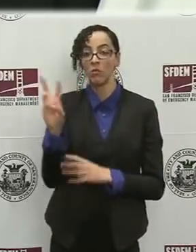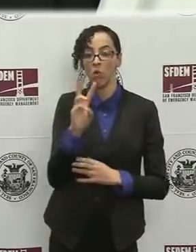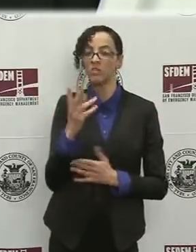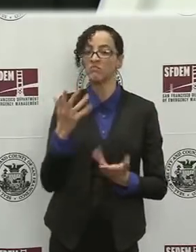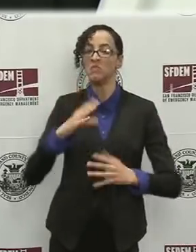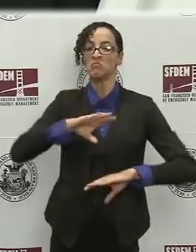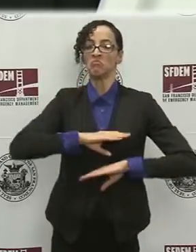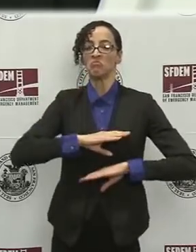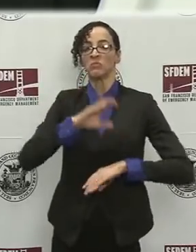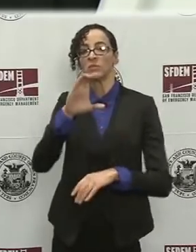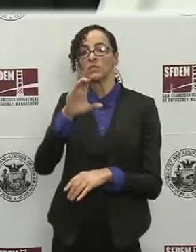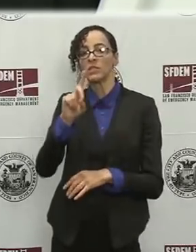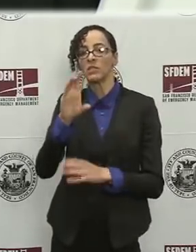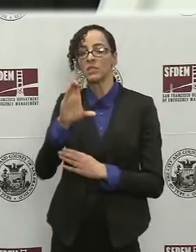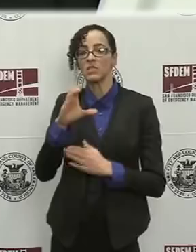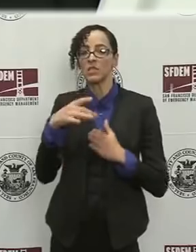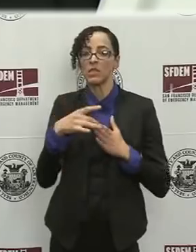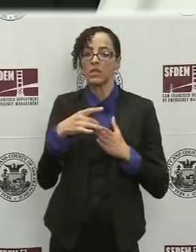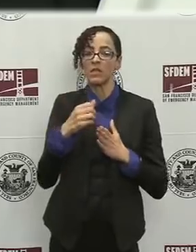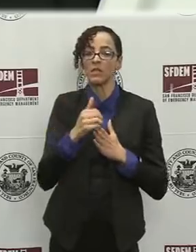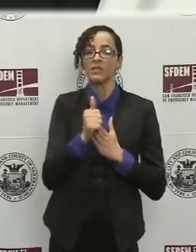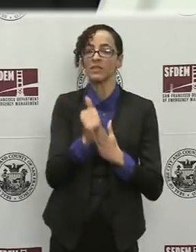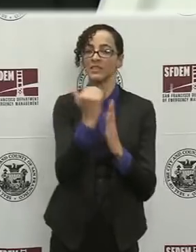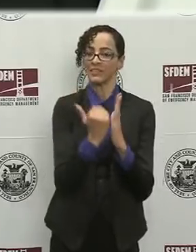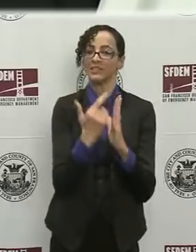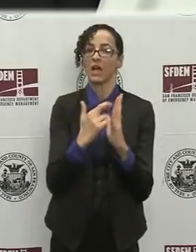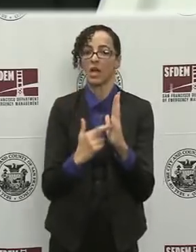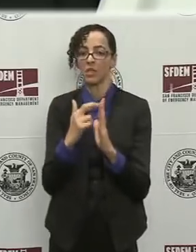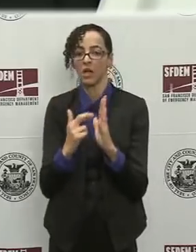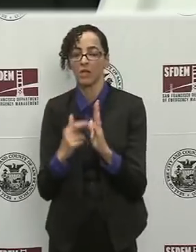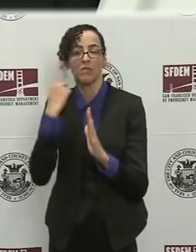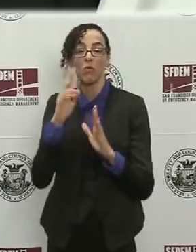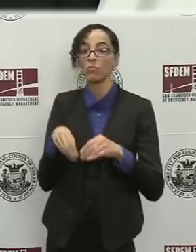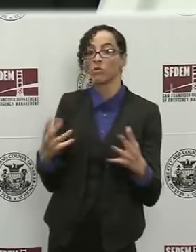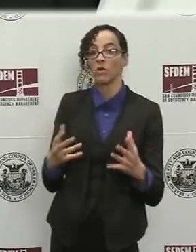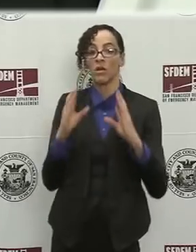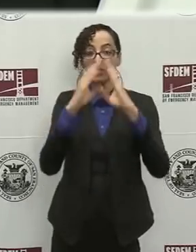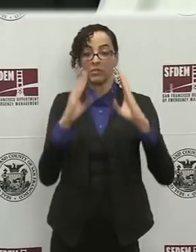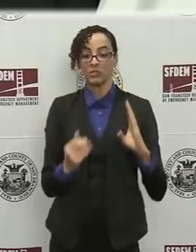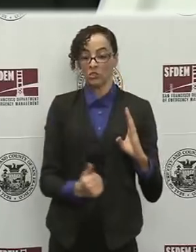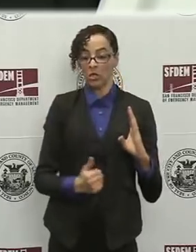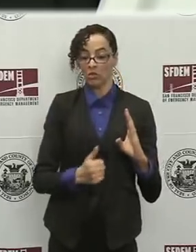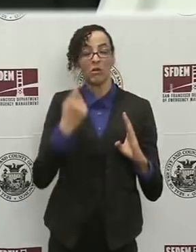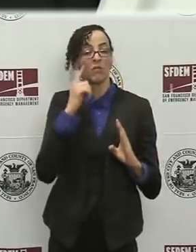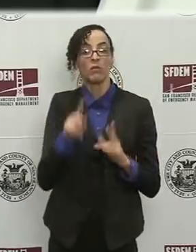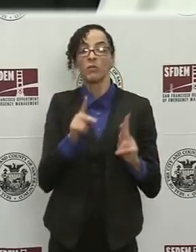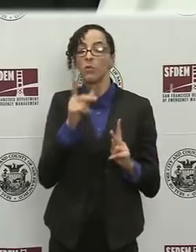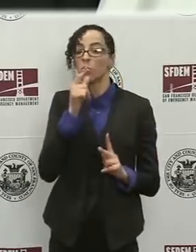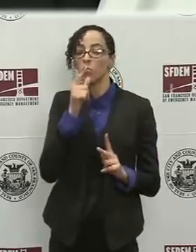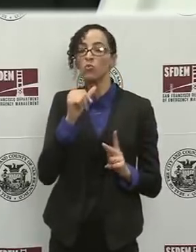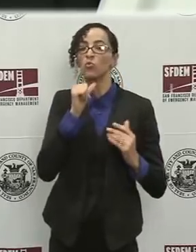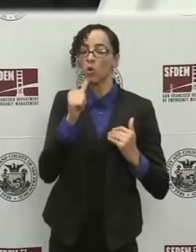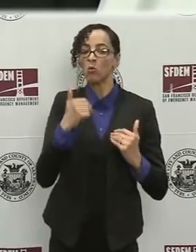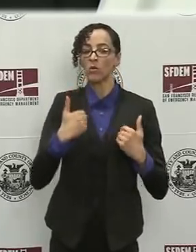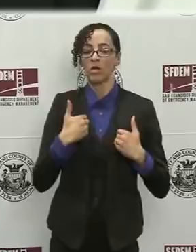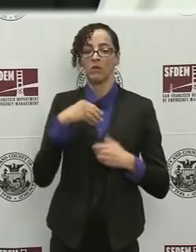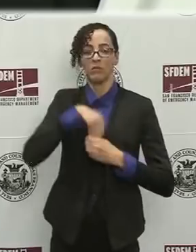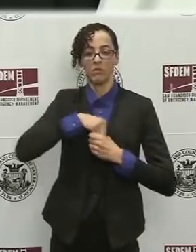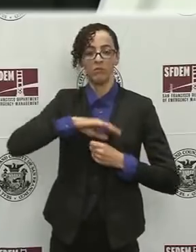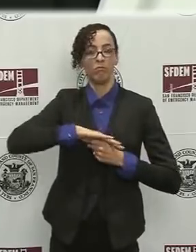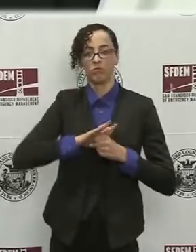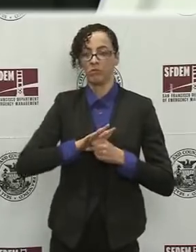for providing shelter to those who do not carry the virus. We also